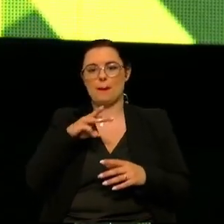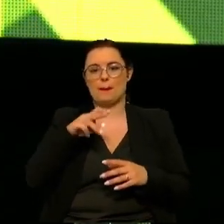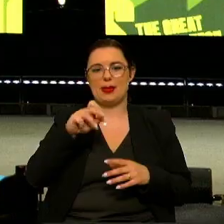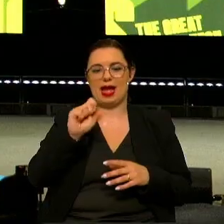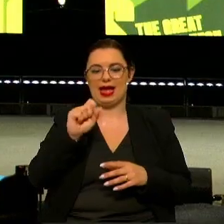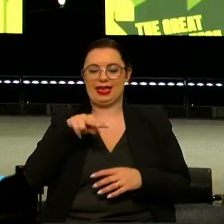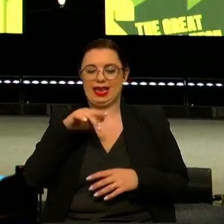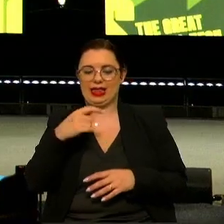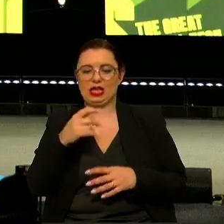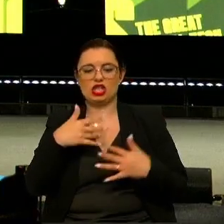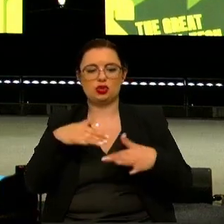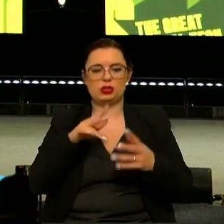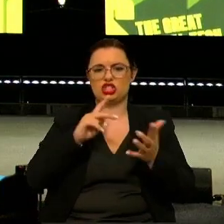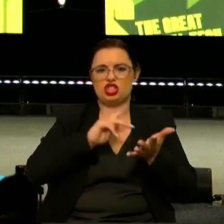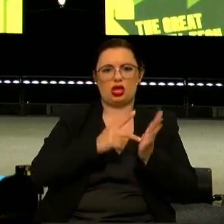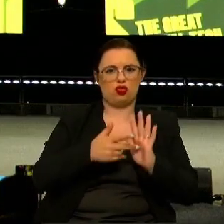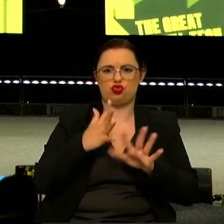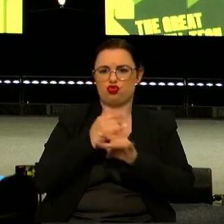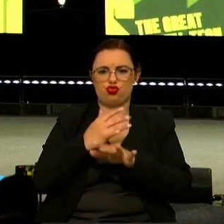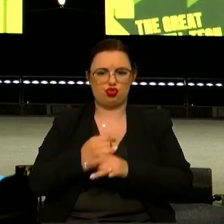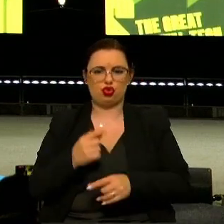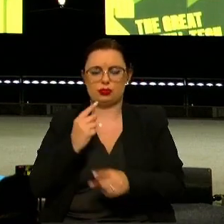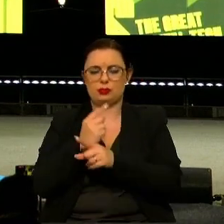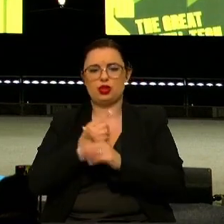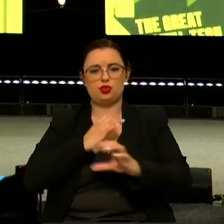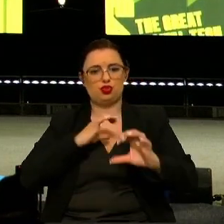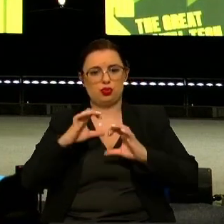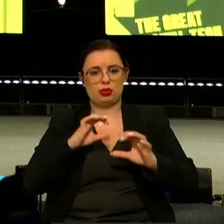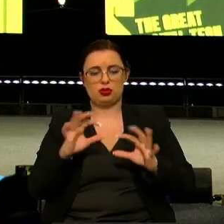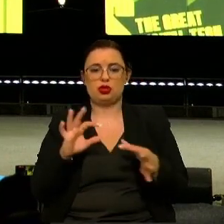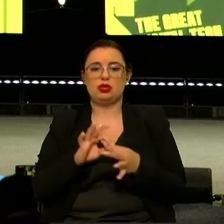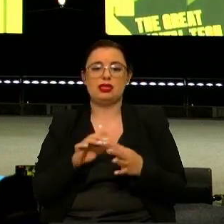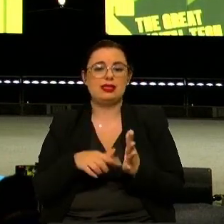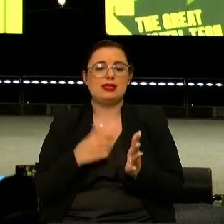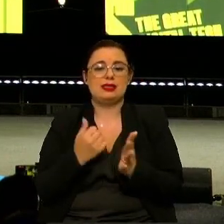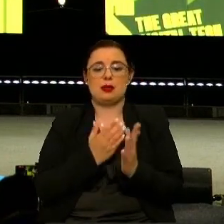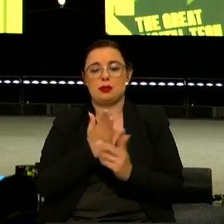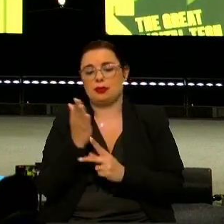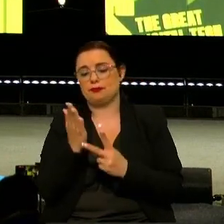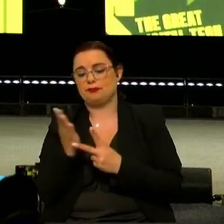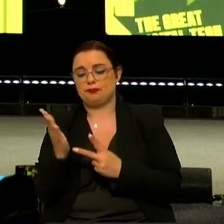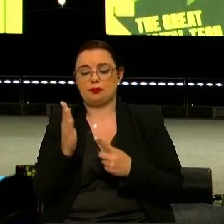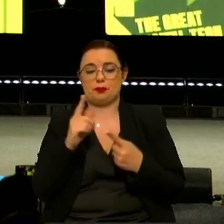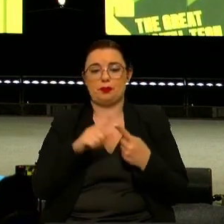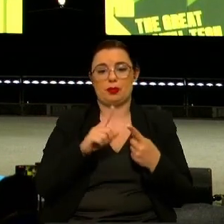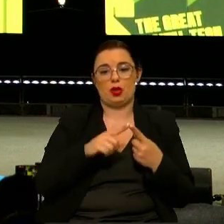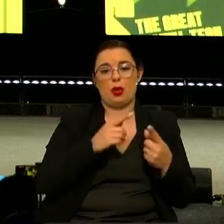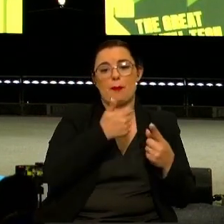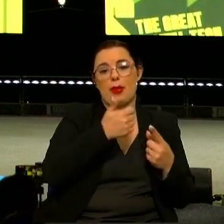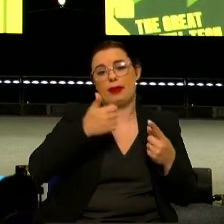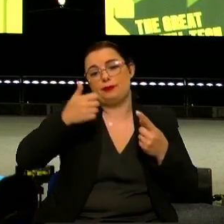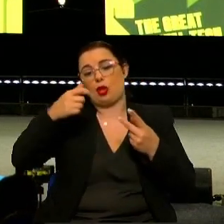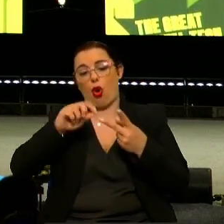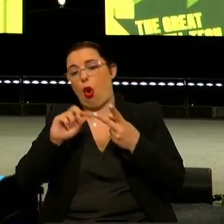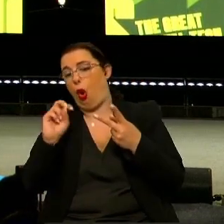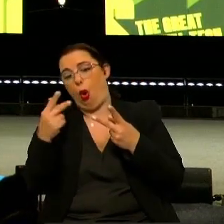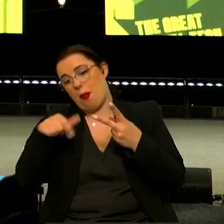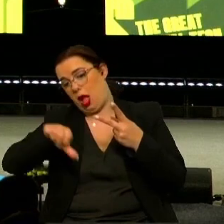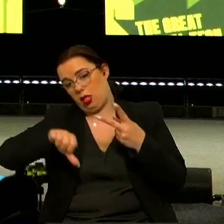electromagnetic technologies to quantum technologies, but all technologies in the domain of telecommunications, they can be